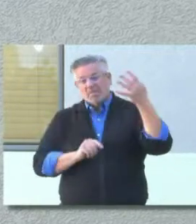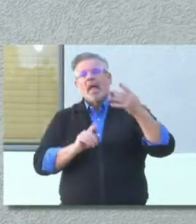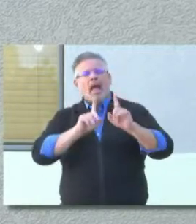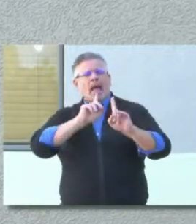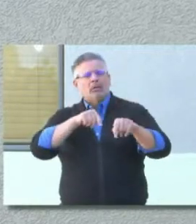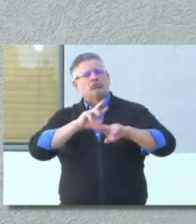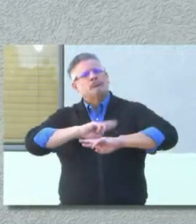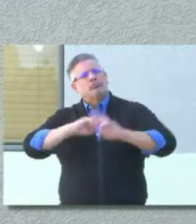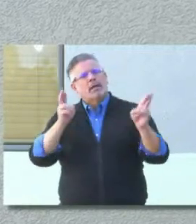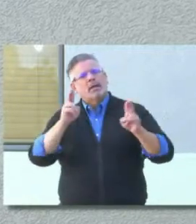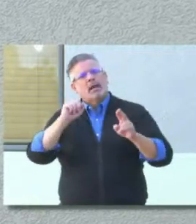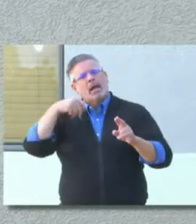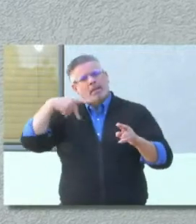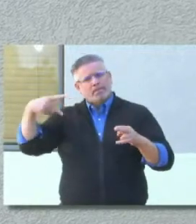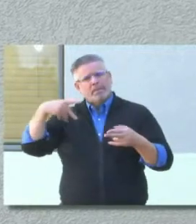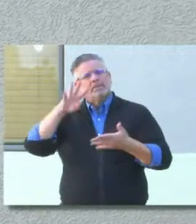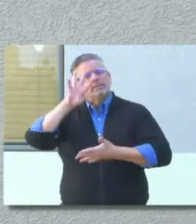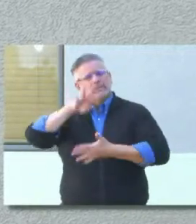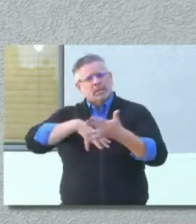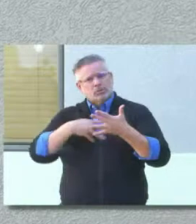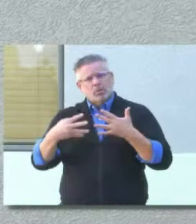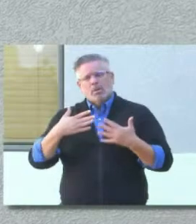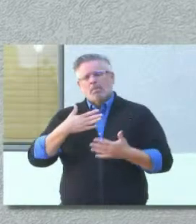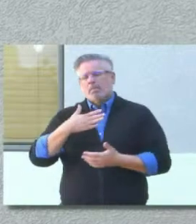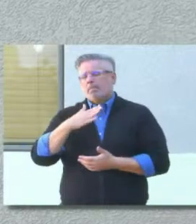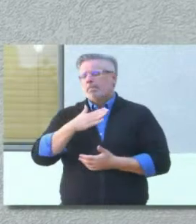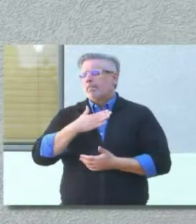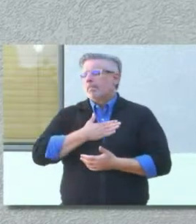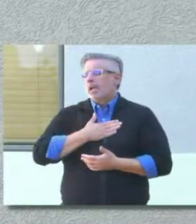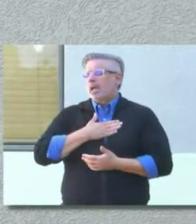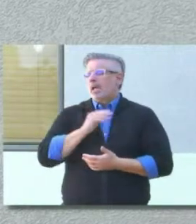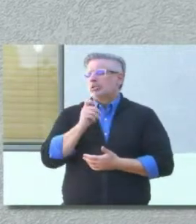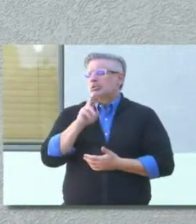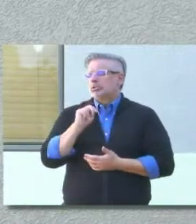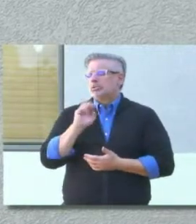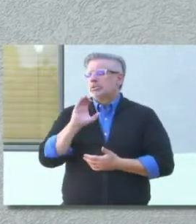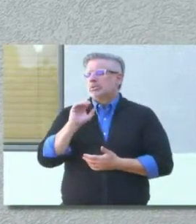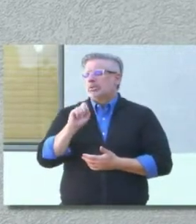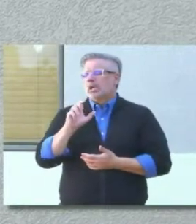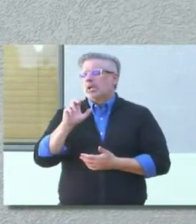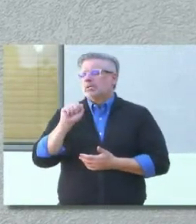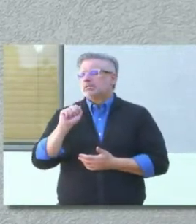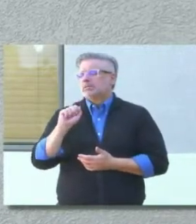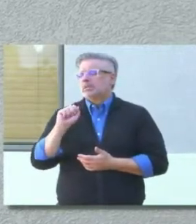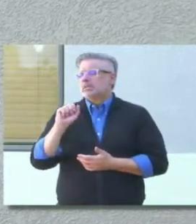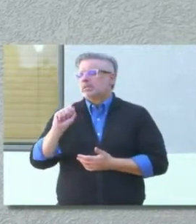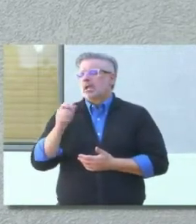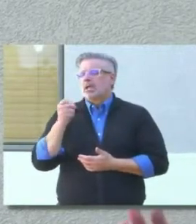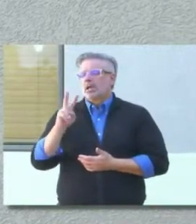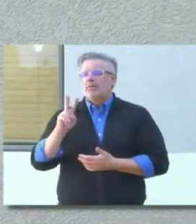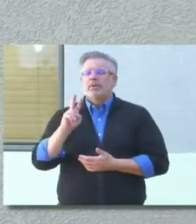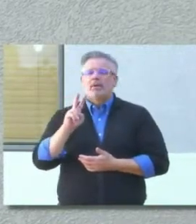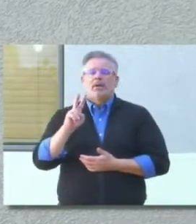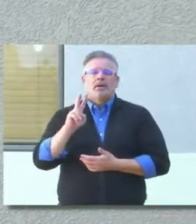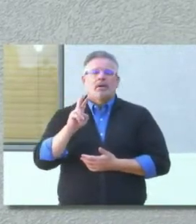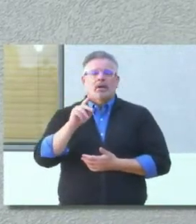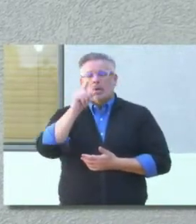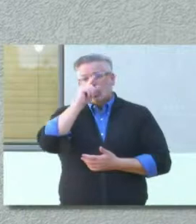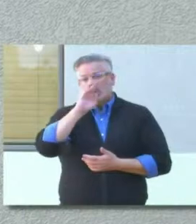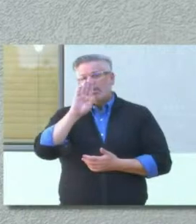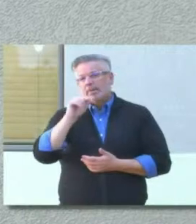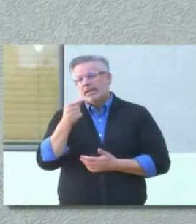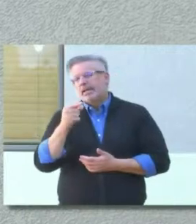has apps so you can schedule myturn.ca.gov, or just Google My Turn, Yahoo My Turn, Bing My